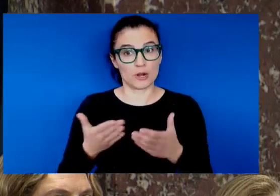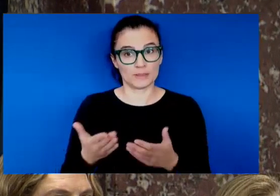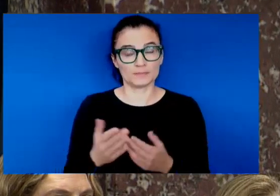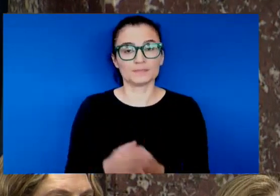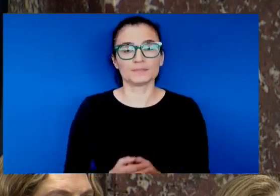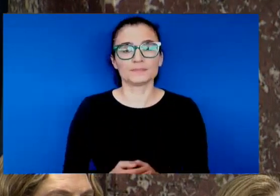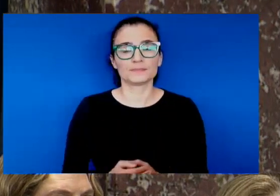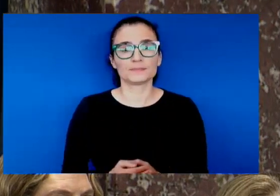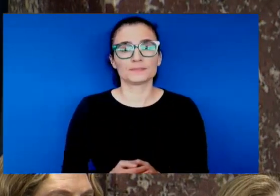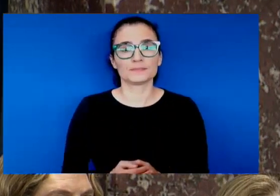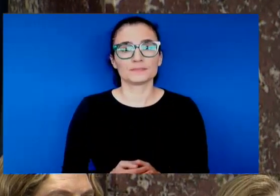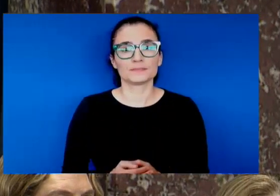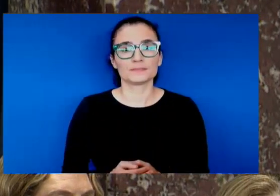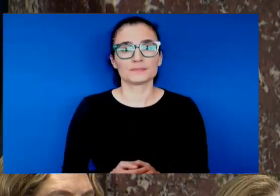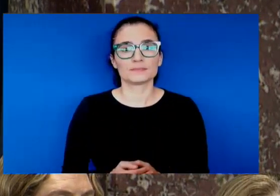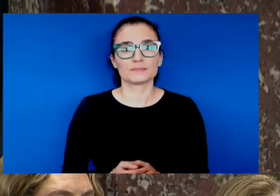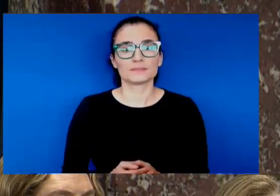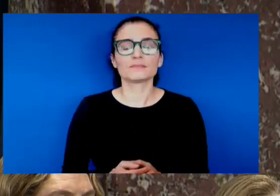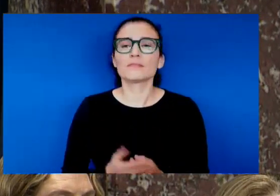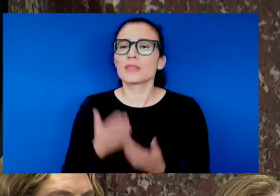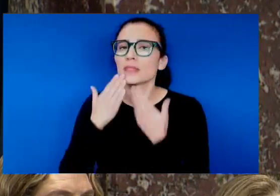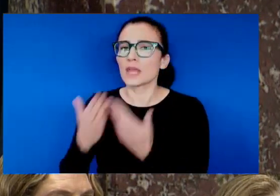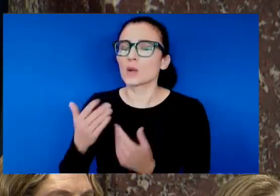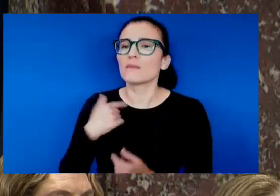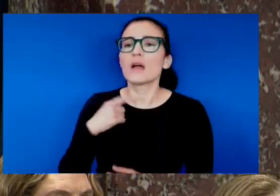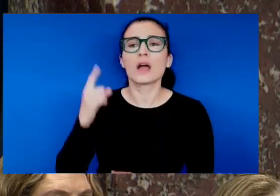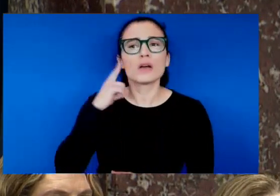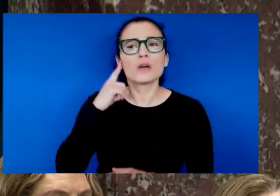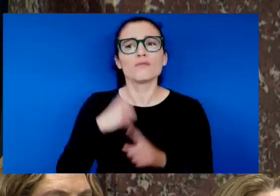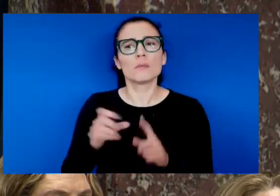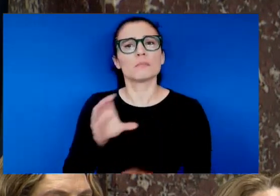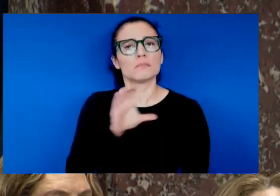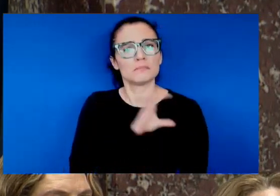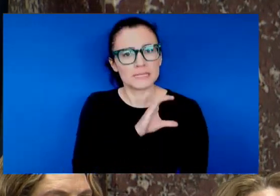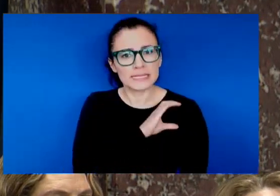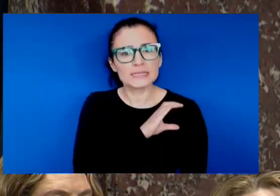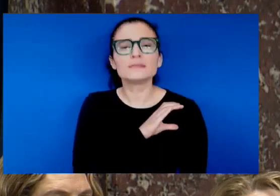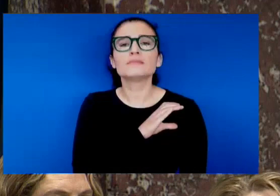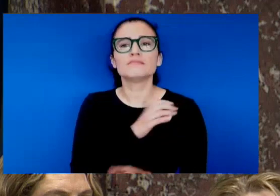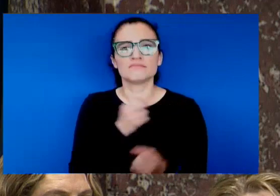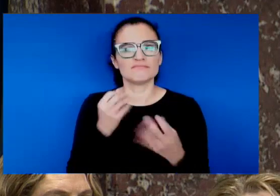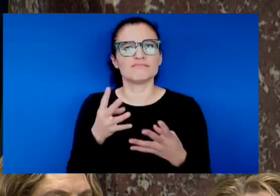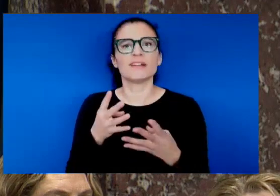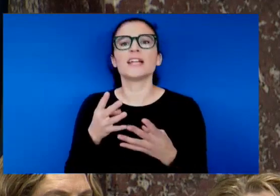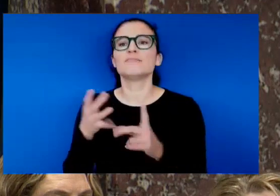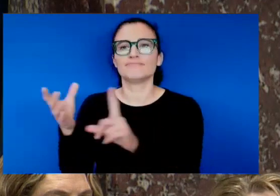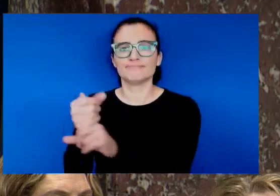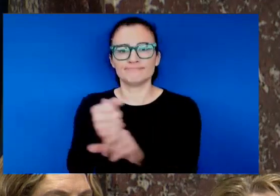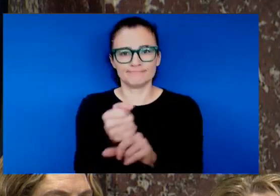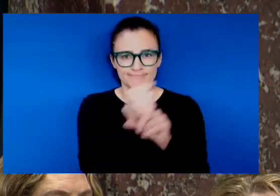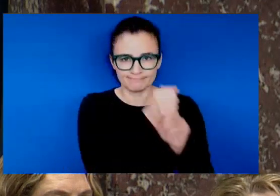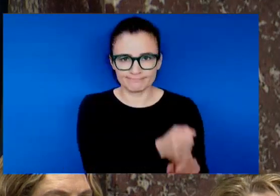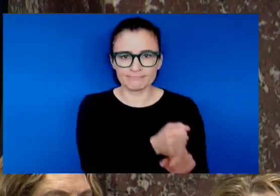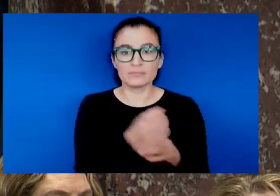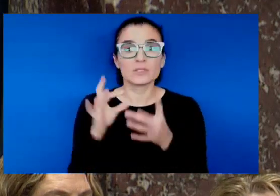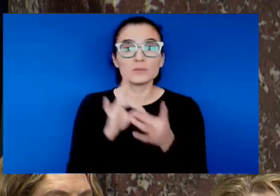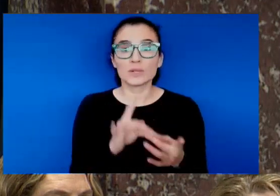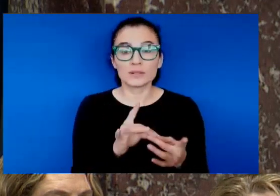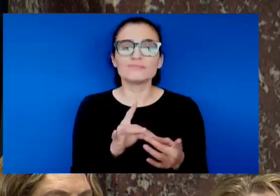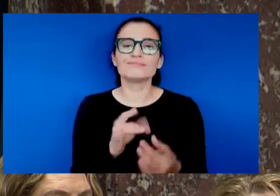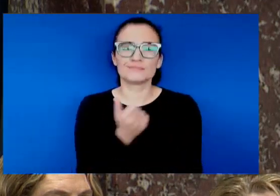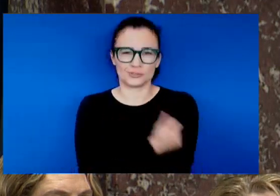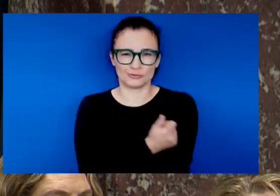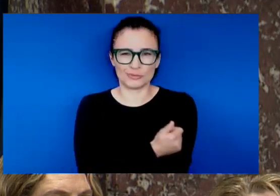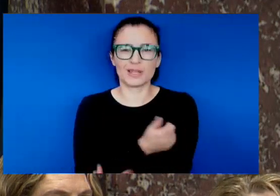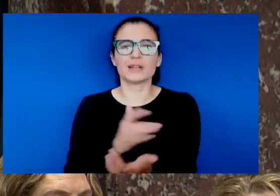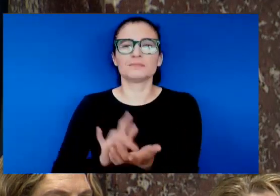about several arrests, several busts dealing with drugs, and through that, clearly that the NDP's safe supply